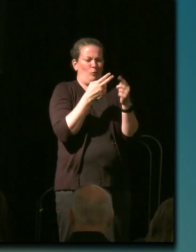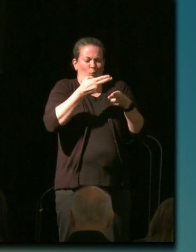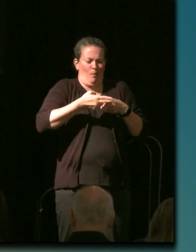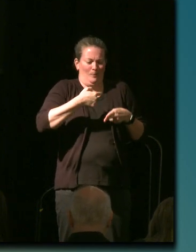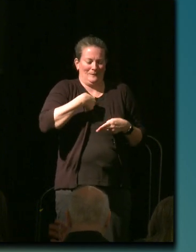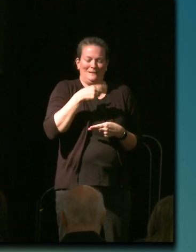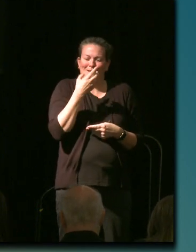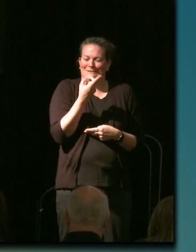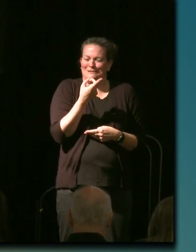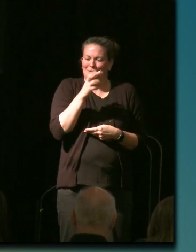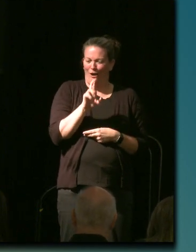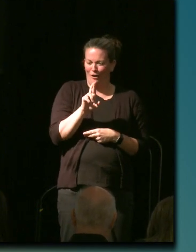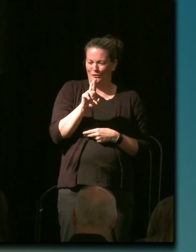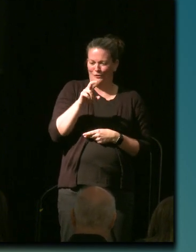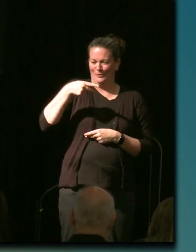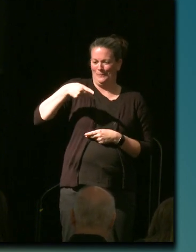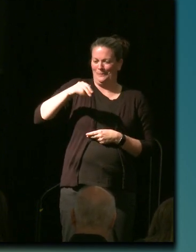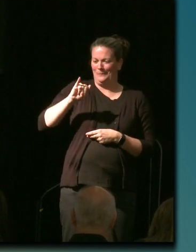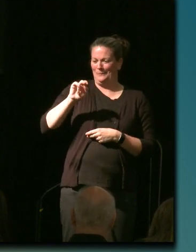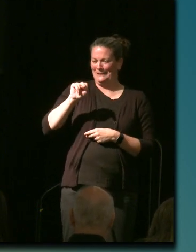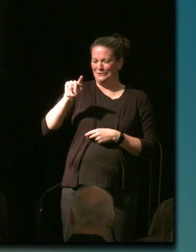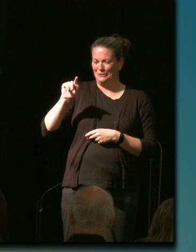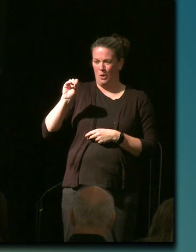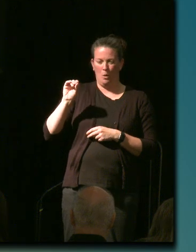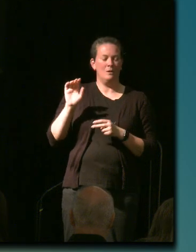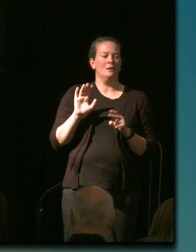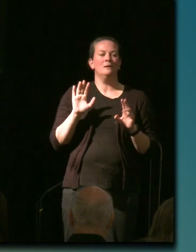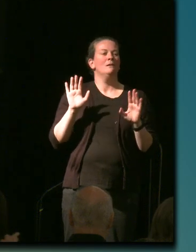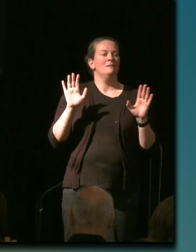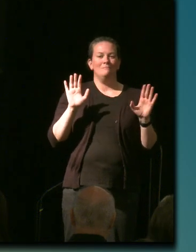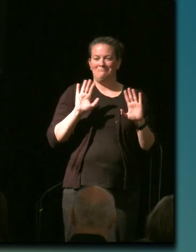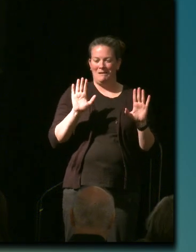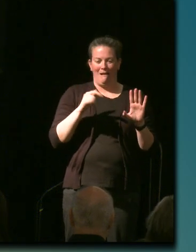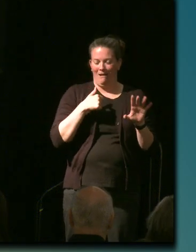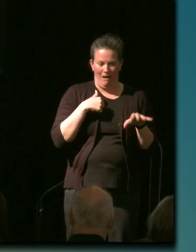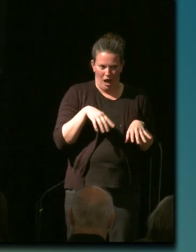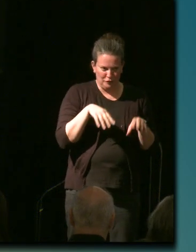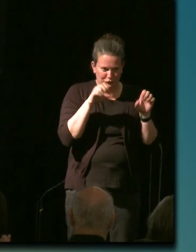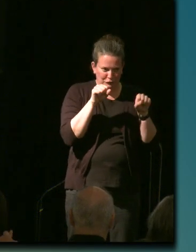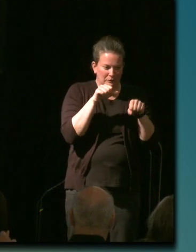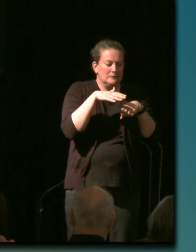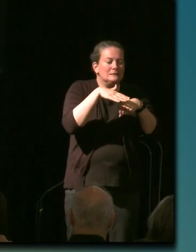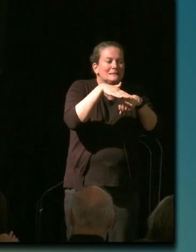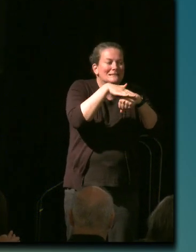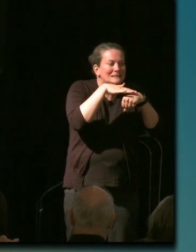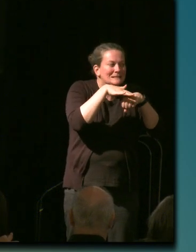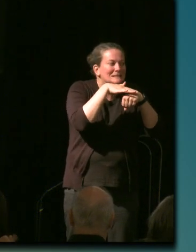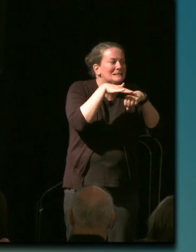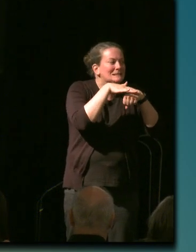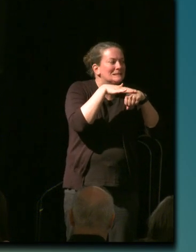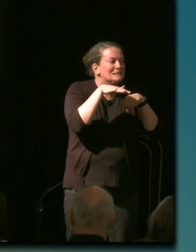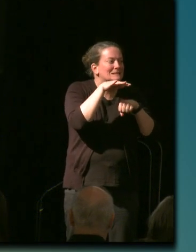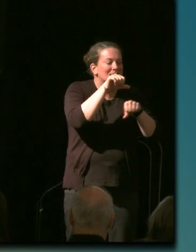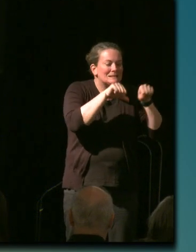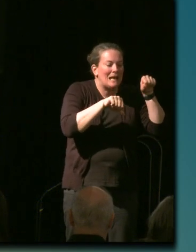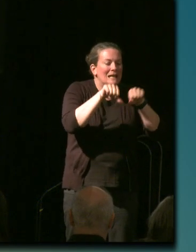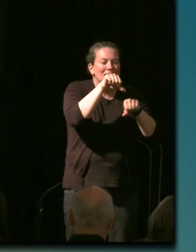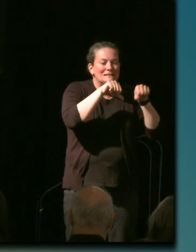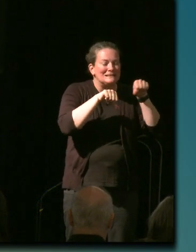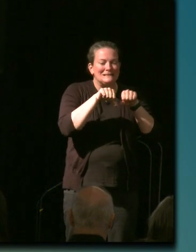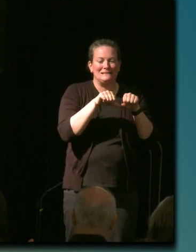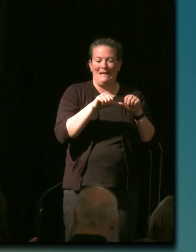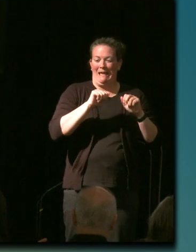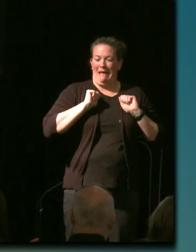In case Mrs. Gumport is listening, I took 11th grade AP chemistry. I very generously got a C+ and have not taken a science class